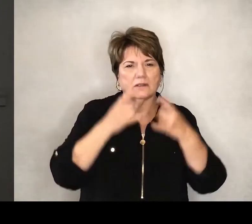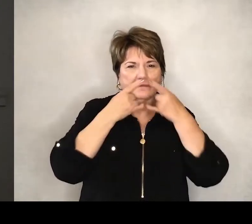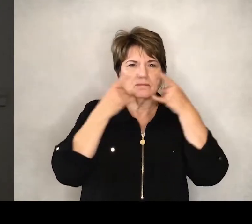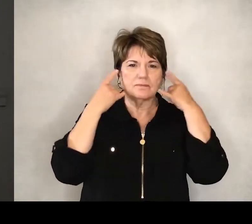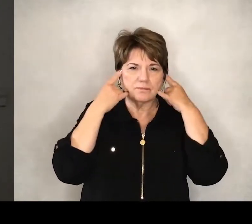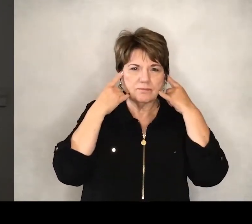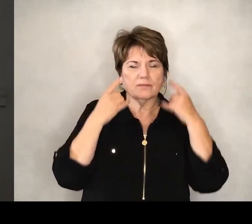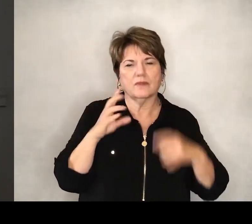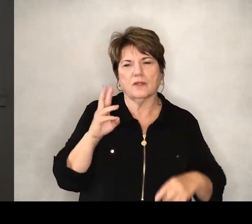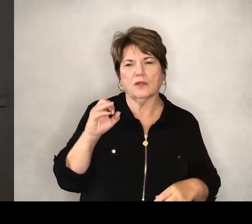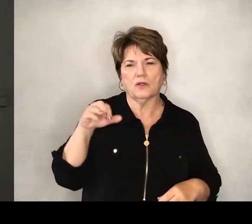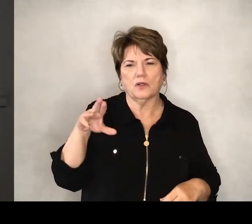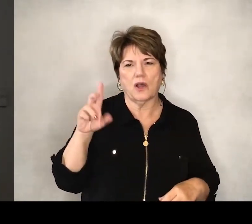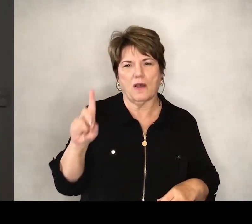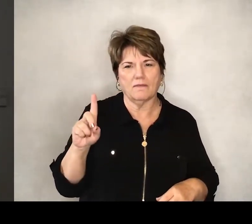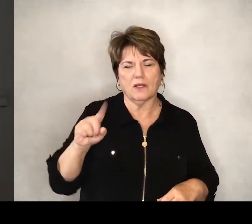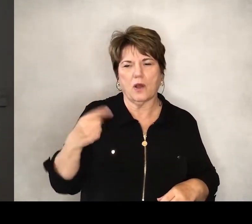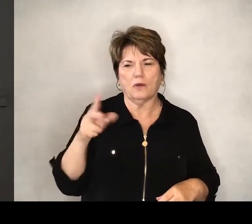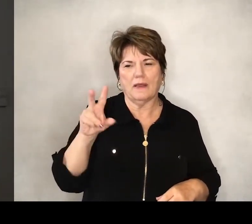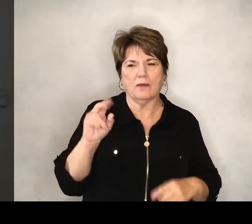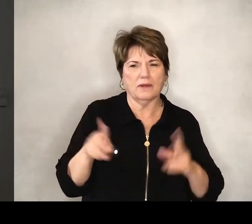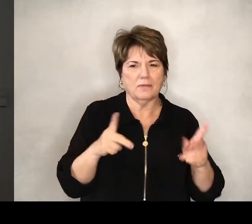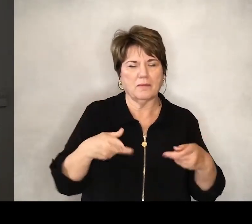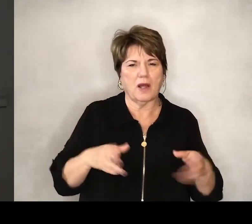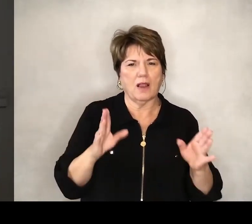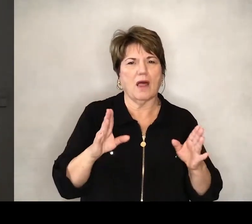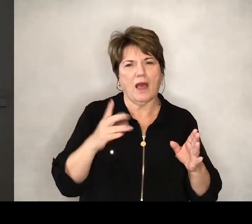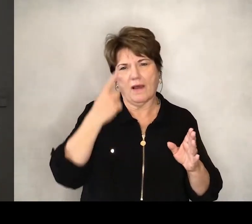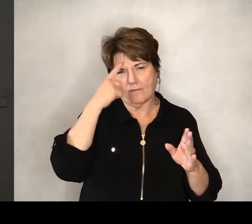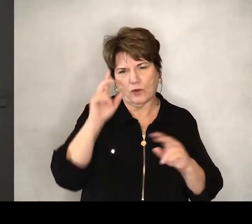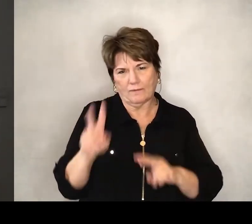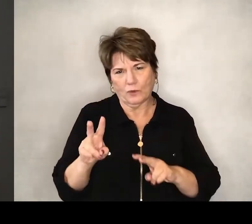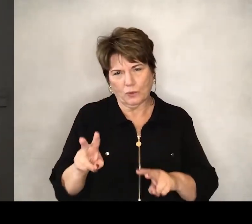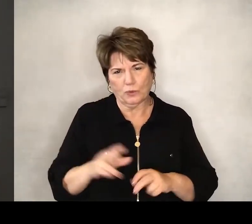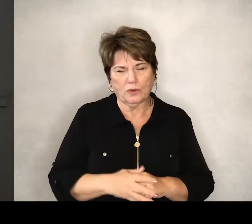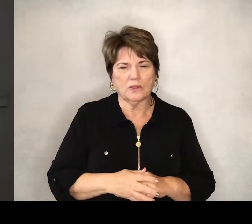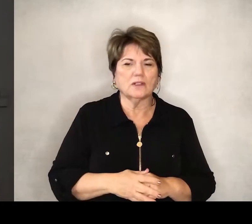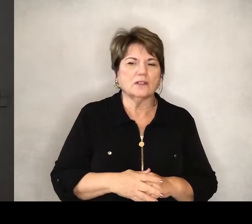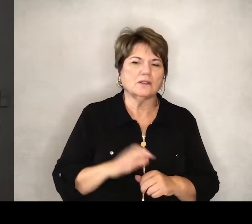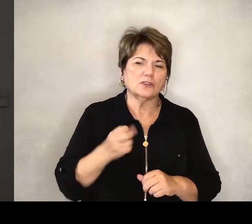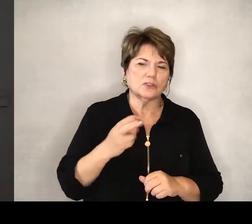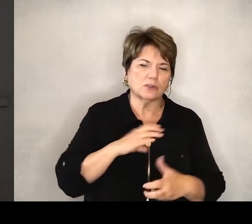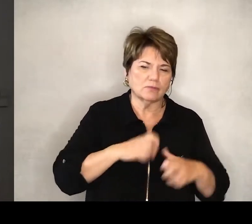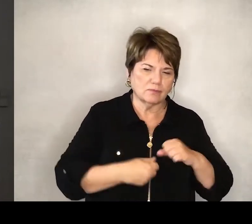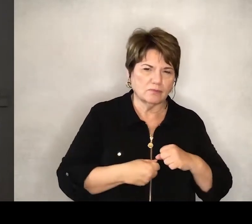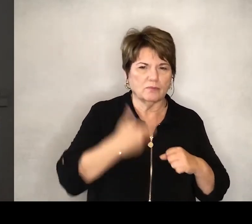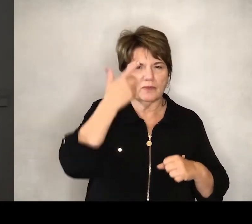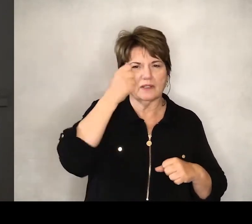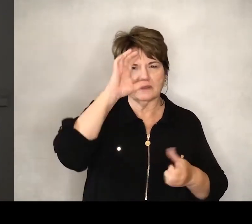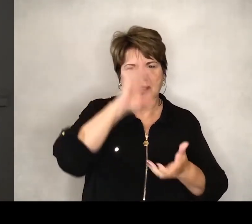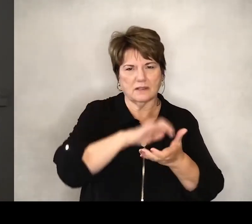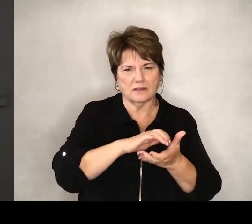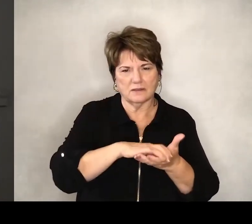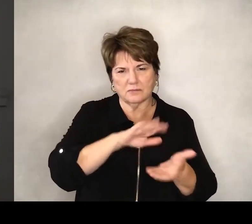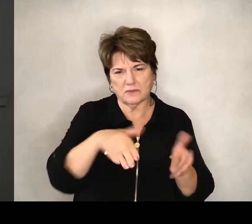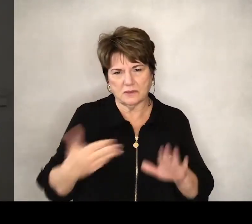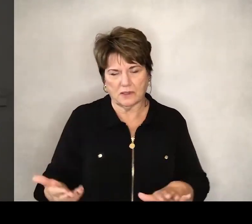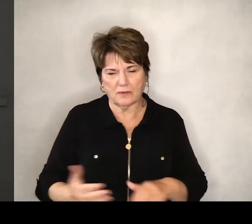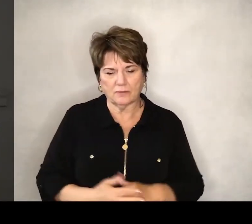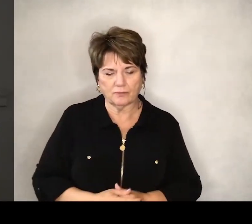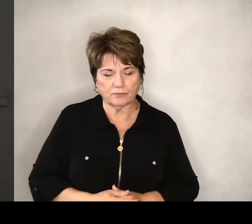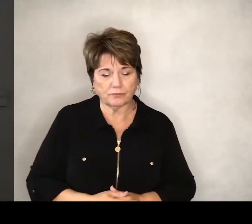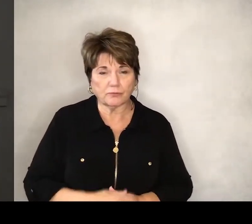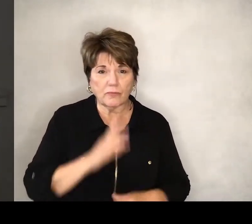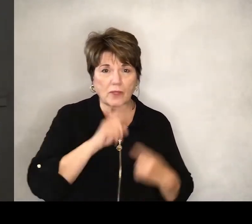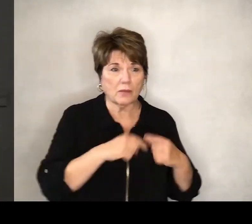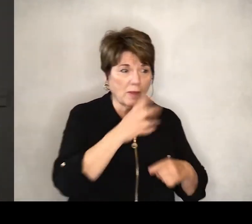where there were only 30 people allowed to be there and watch her sort of mourn on her own. So whether we're talking